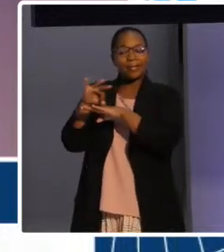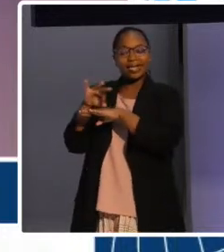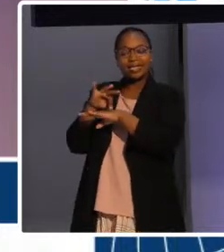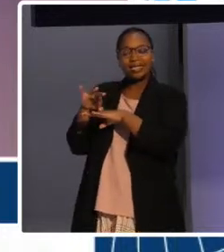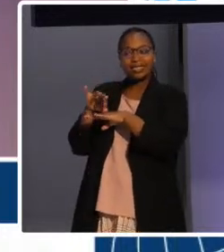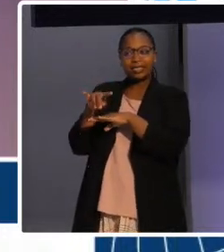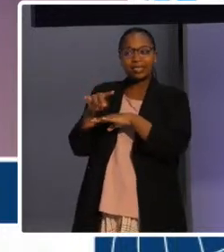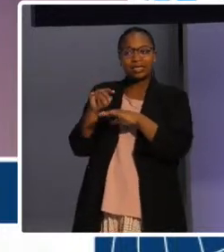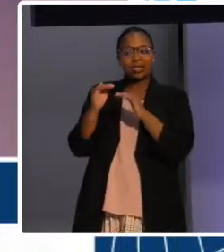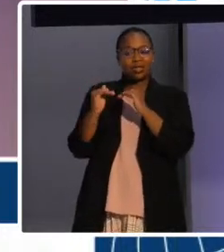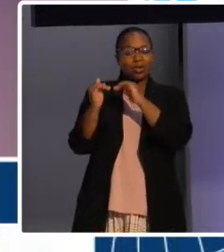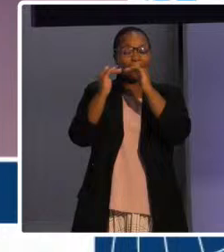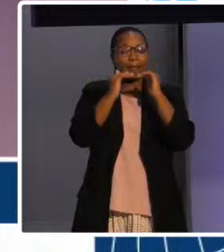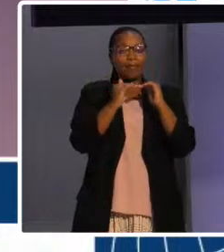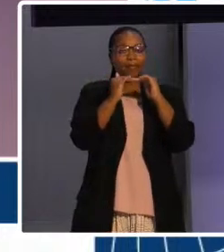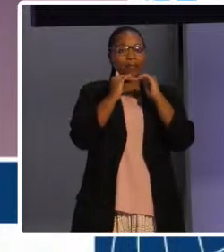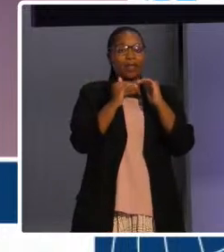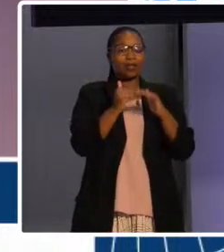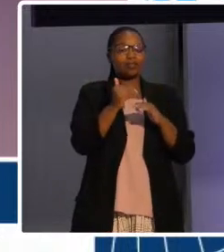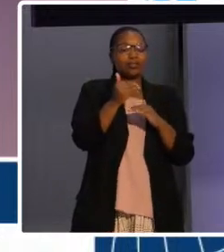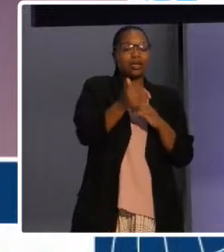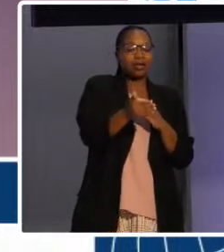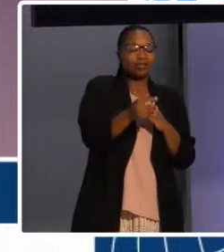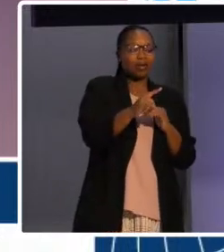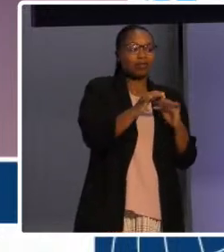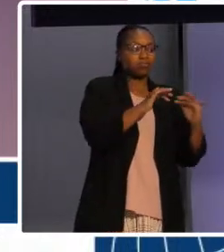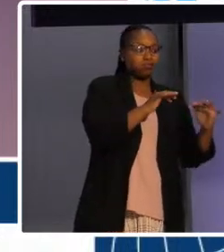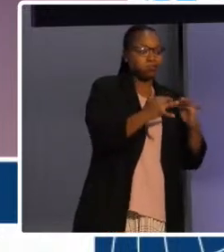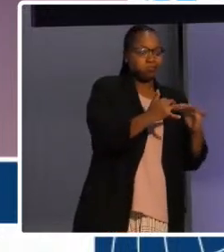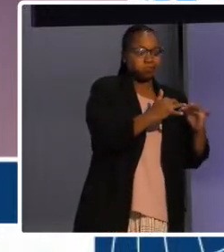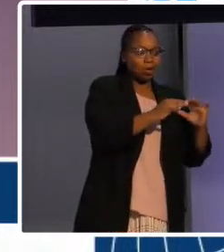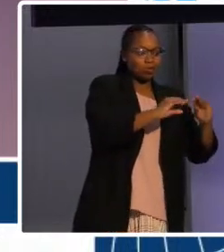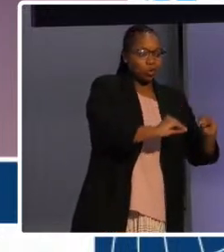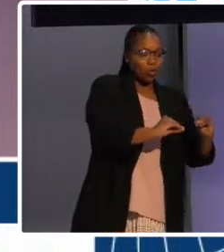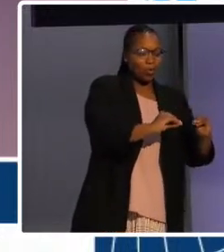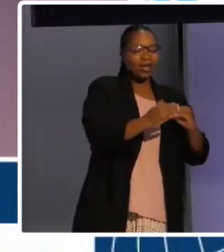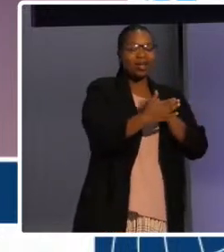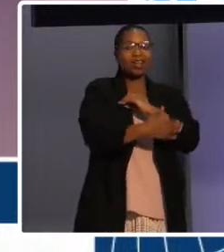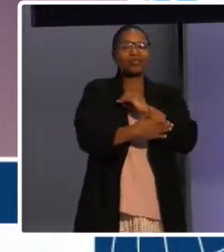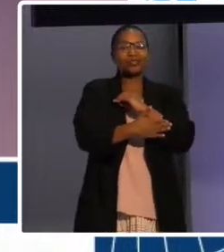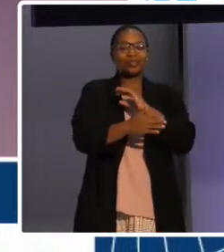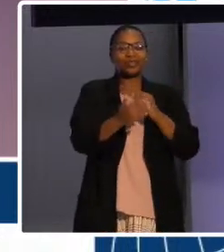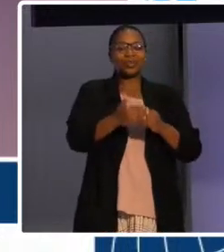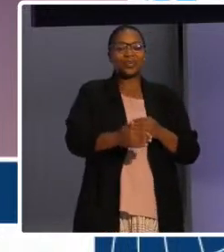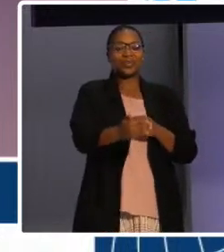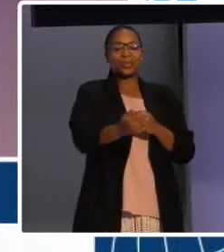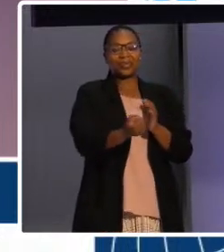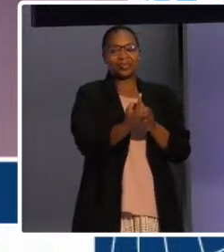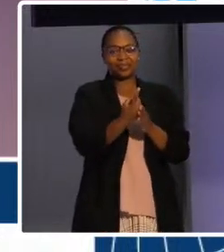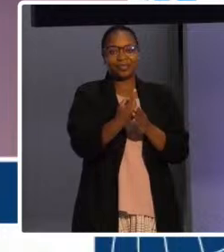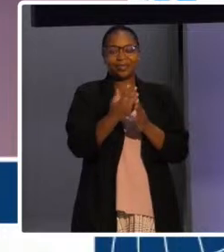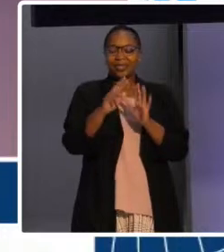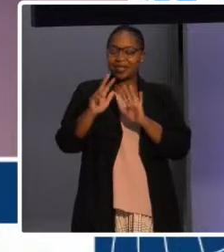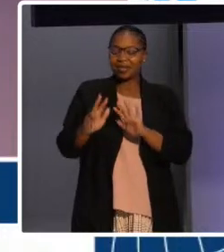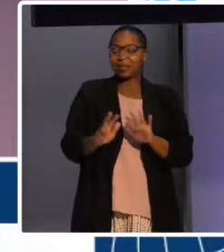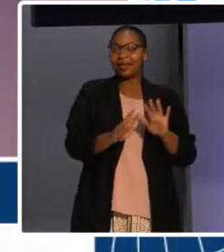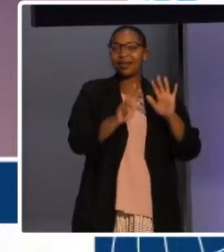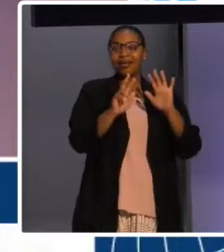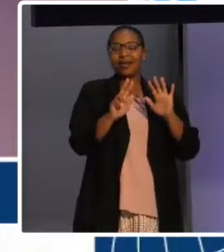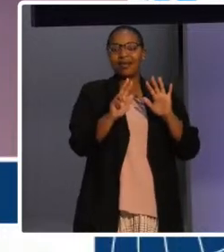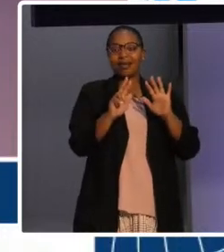and post-conflict countries. Number 8, to widely